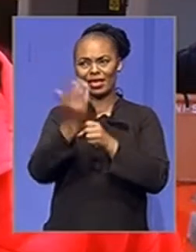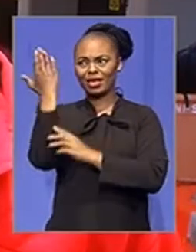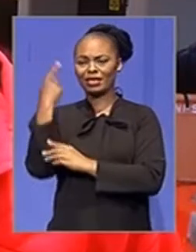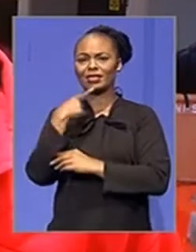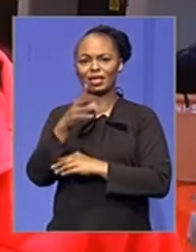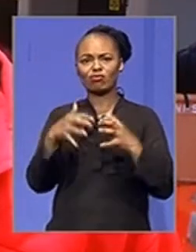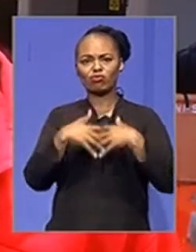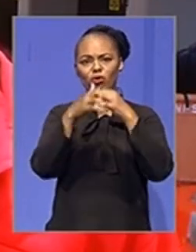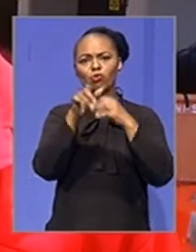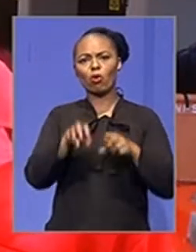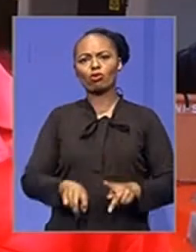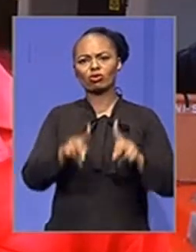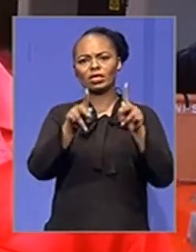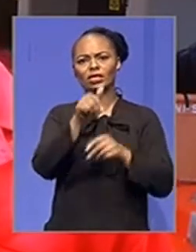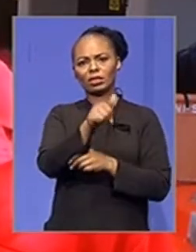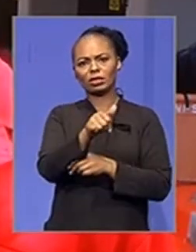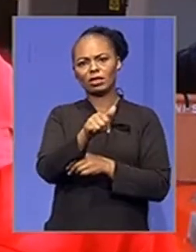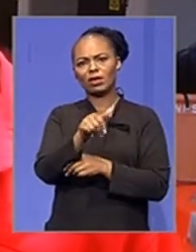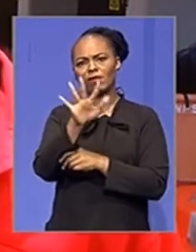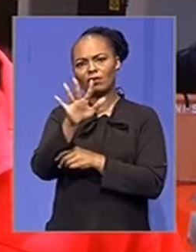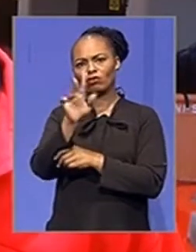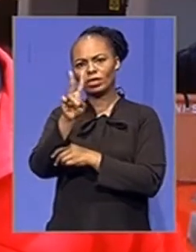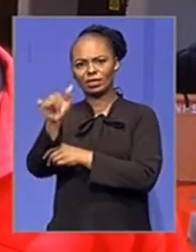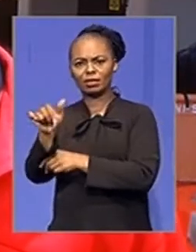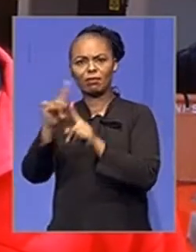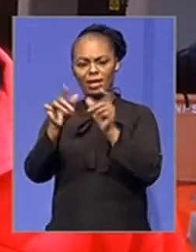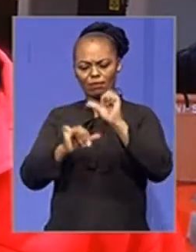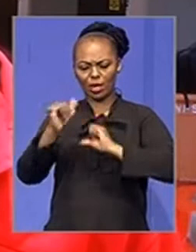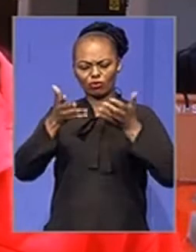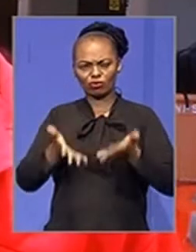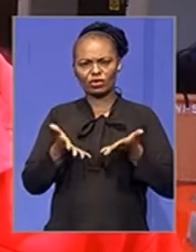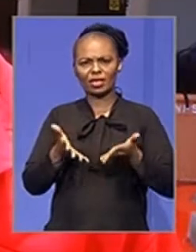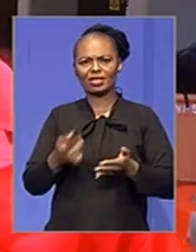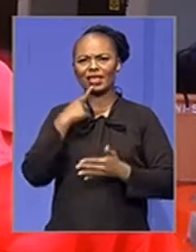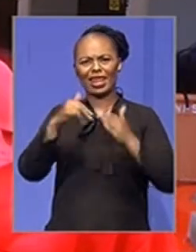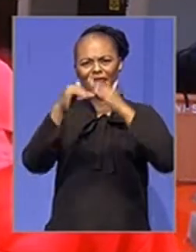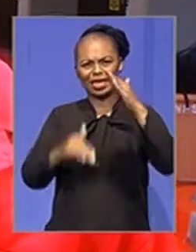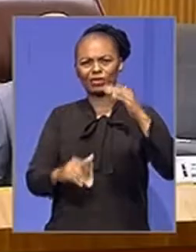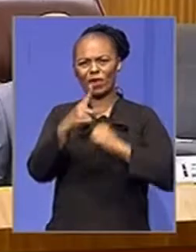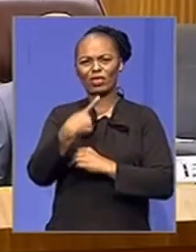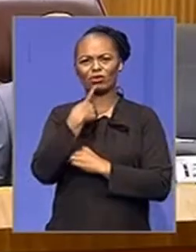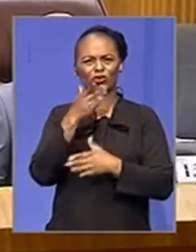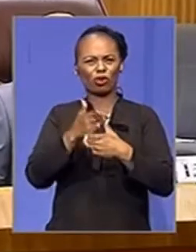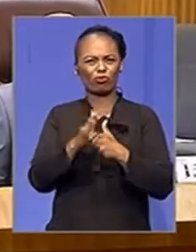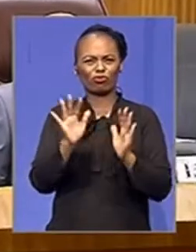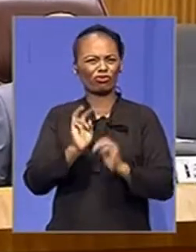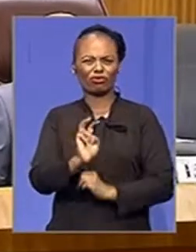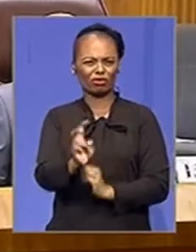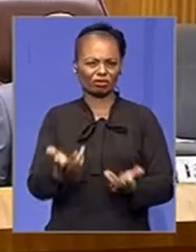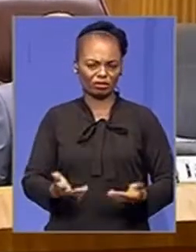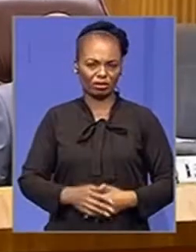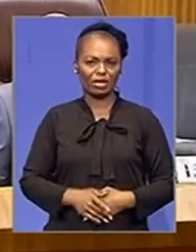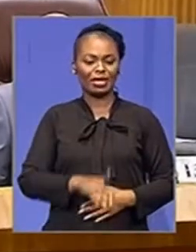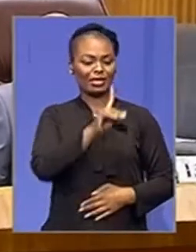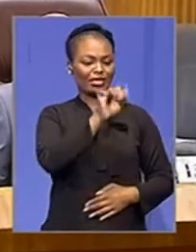mešomo ya go lekana 6,526. Mara he re boa le kgono ba re botša ka even less than 1,000 jobs. Mokgatlo wa DA ka go